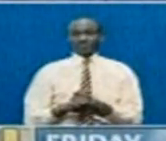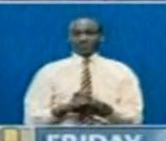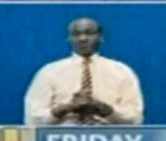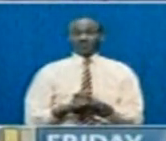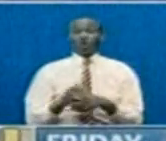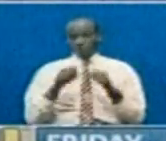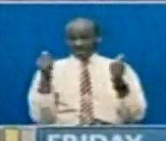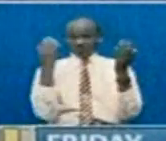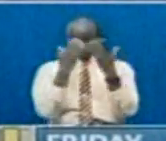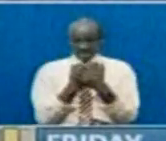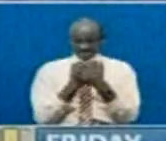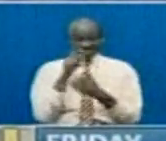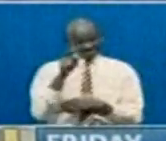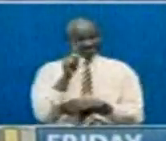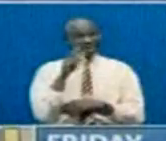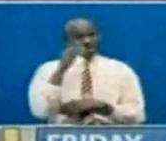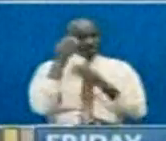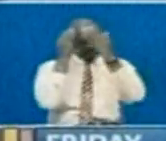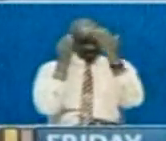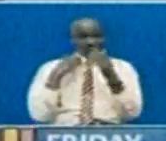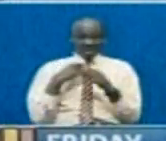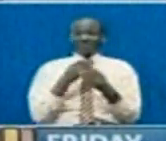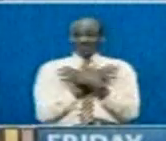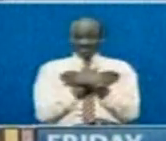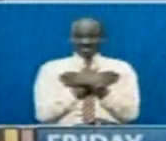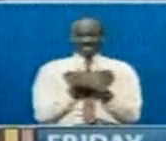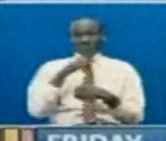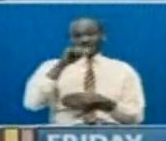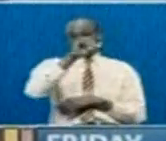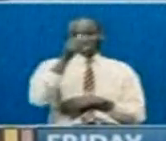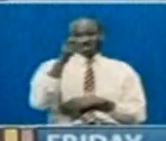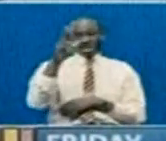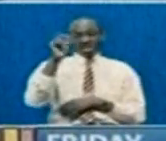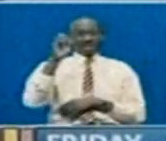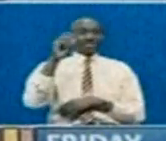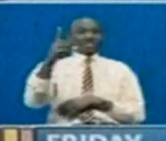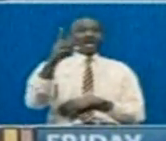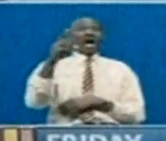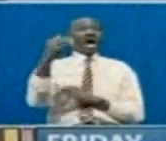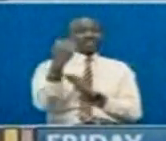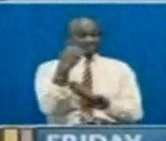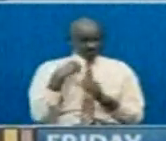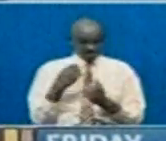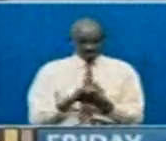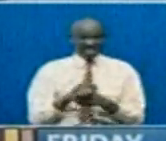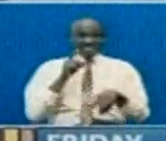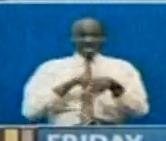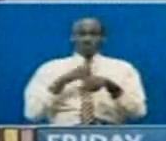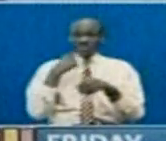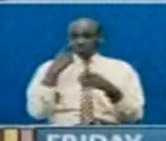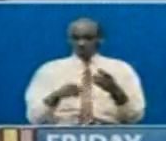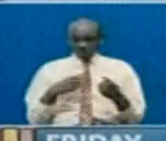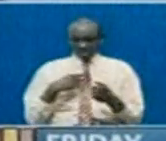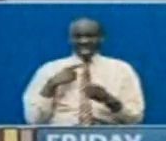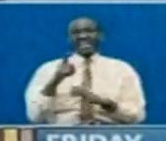Well, tonight, Betty, some friend called Jared Omondi asked me, when we talk of a